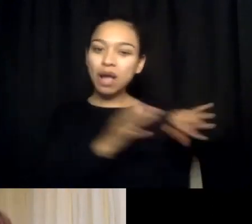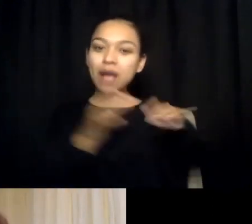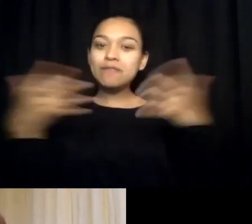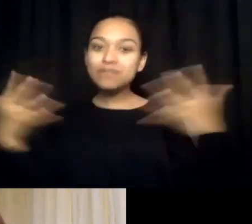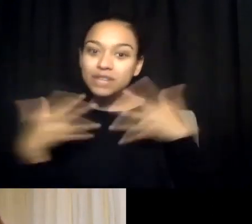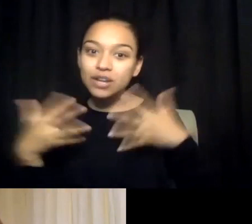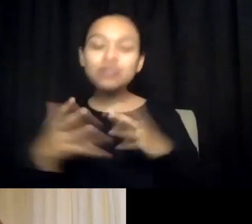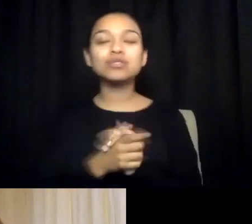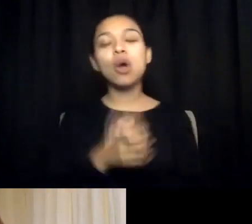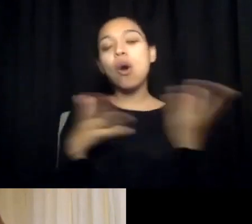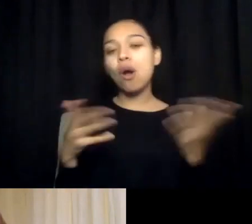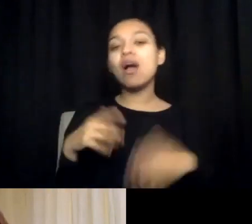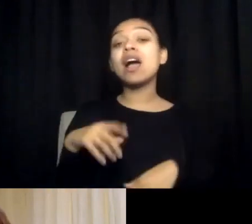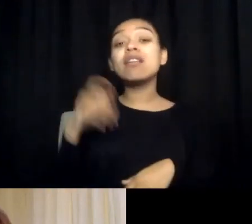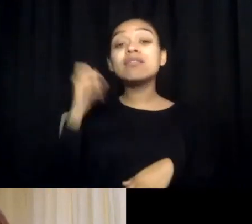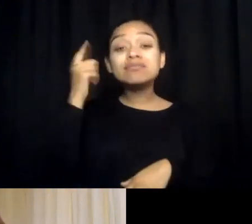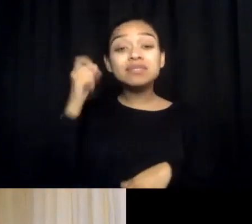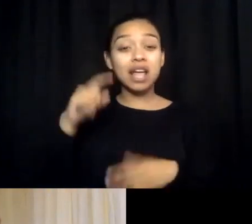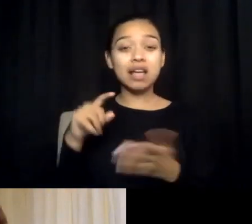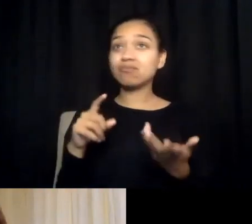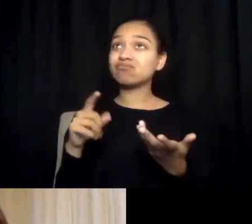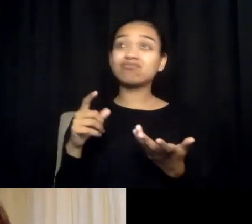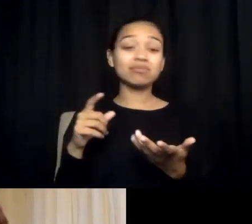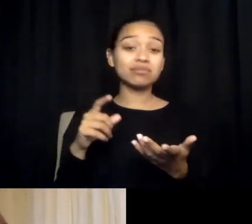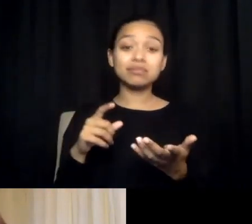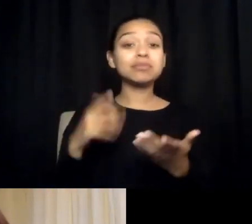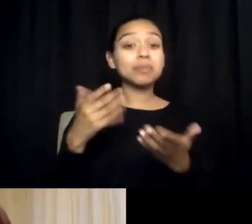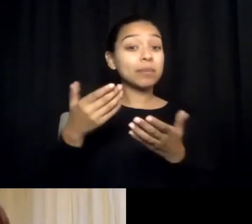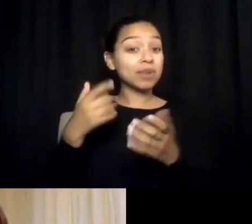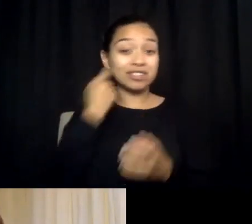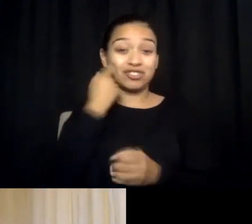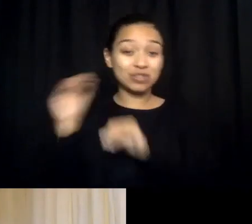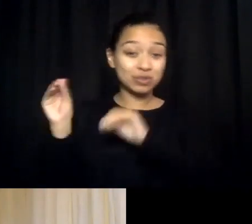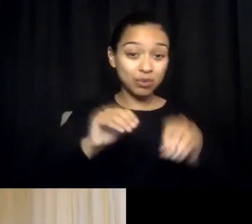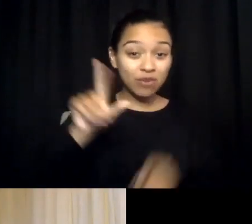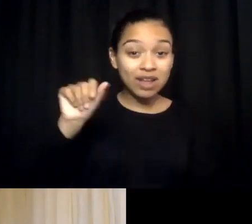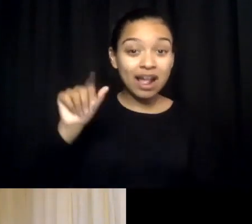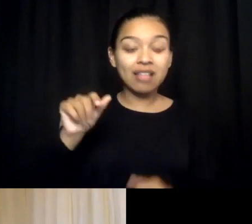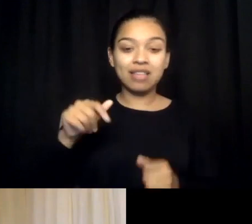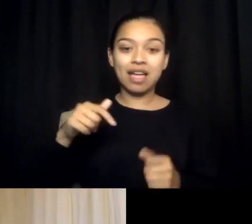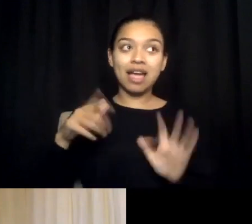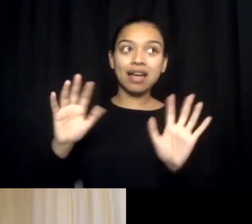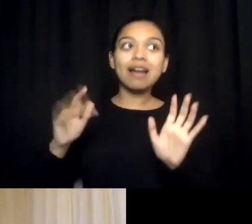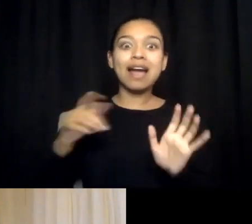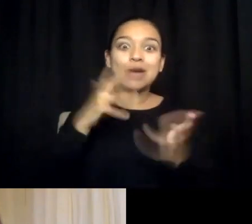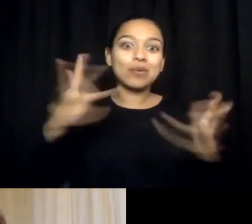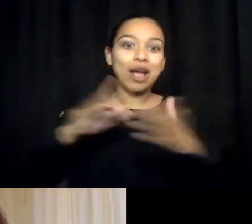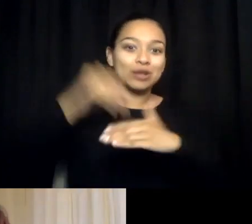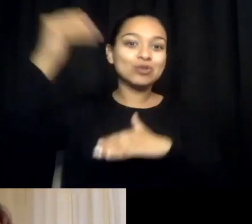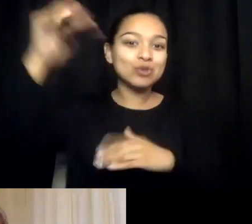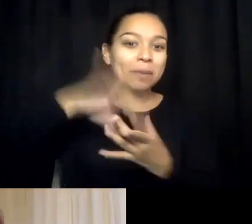in my early days here in LA and how, not to get too spiritual before lunch, but,